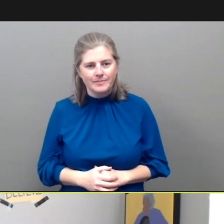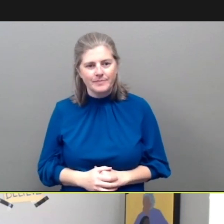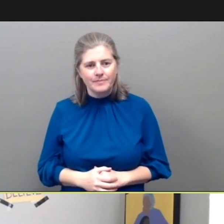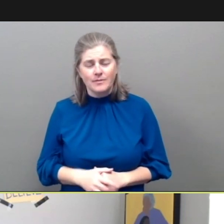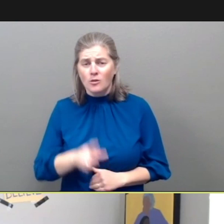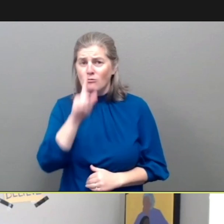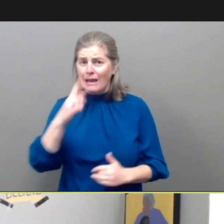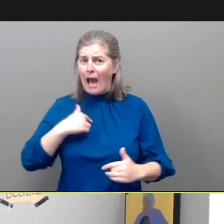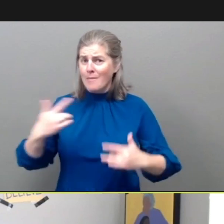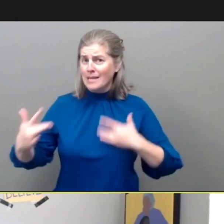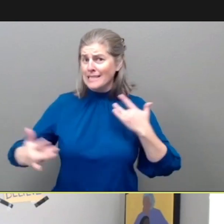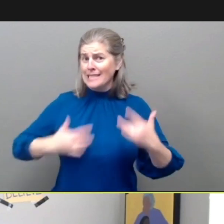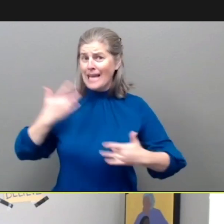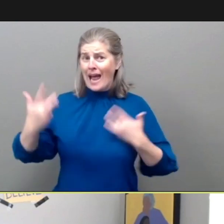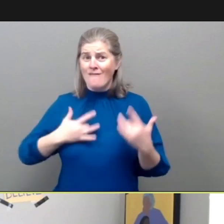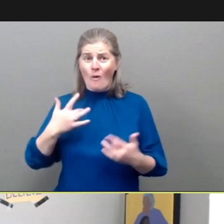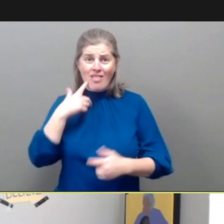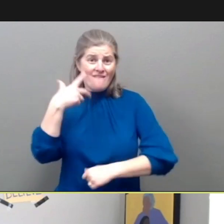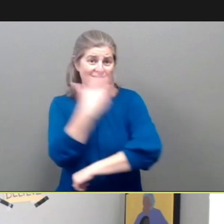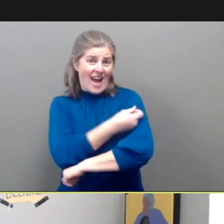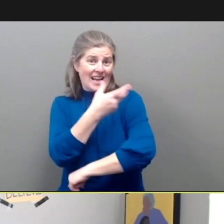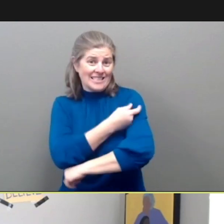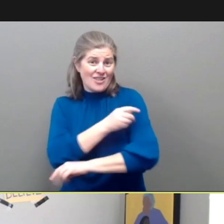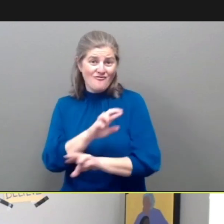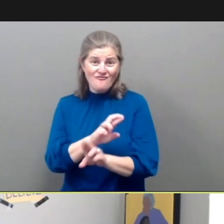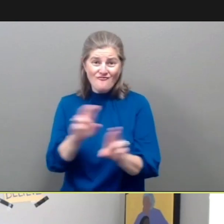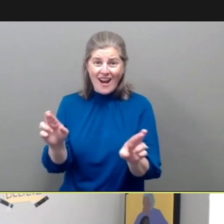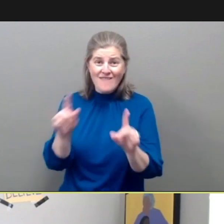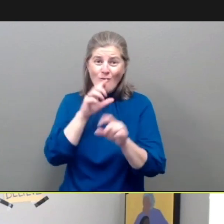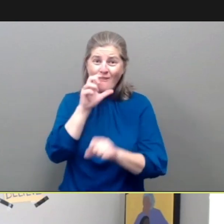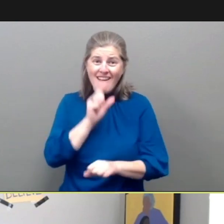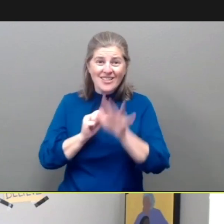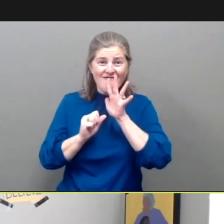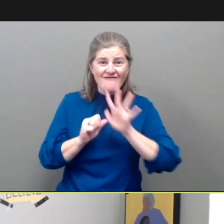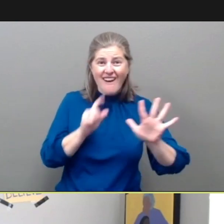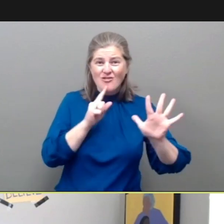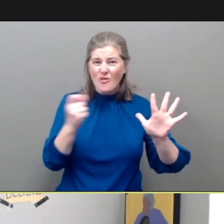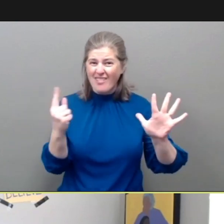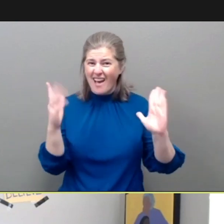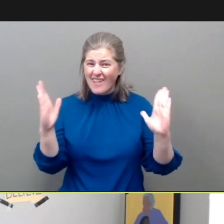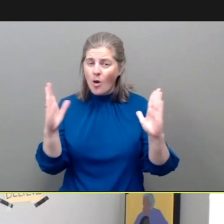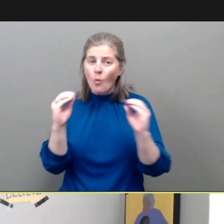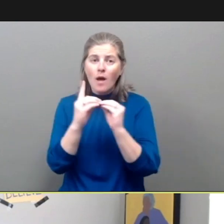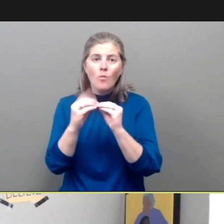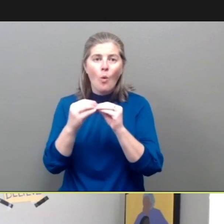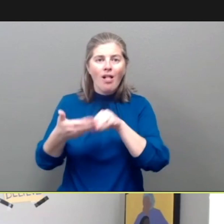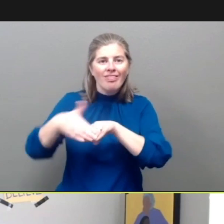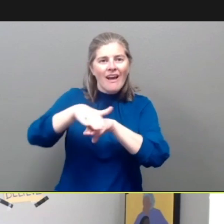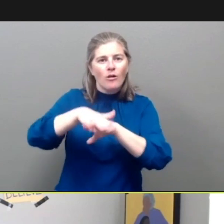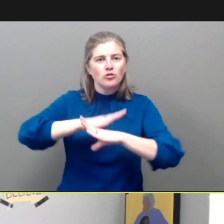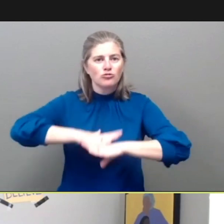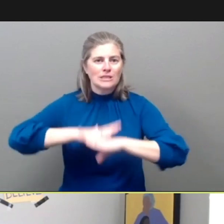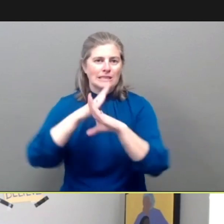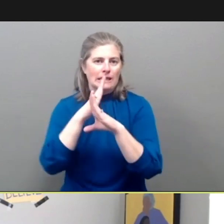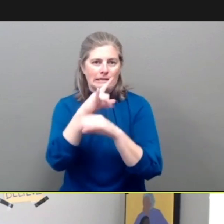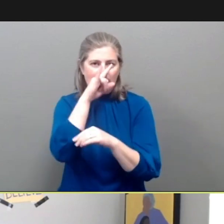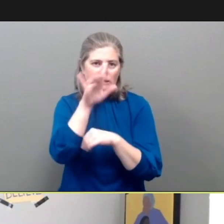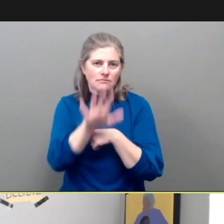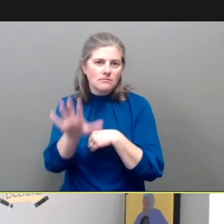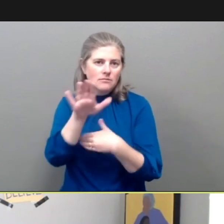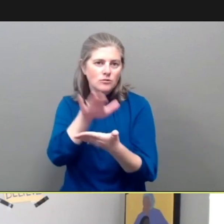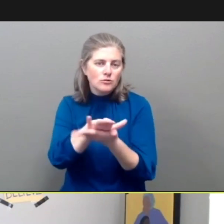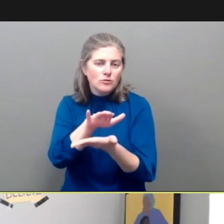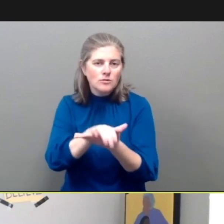really excited about the 5 to 11-year-old vaccines. That's going to be another layer that protects our kids in the schools. And